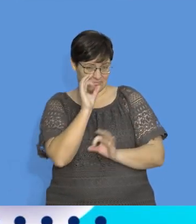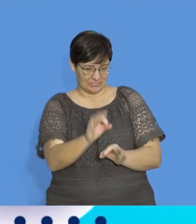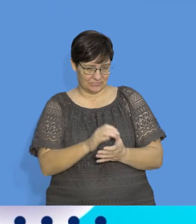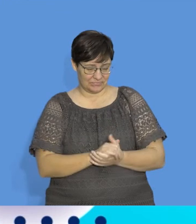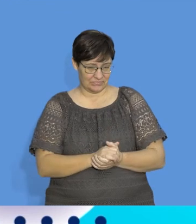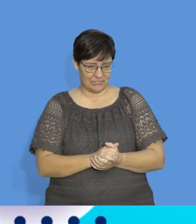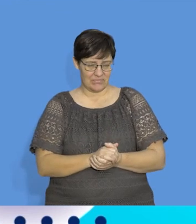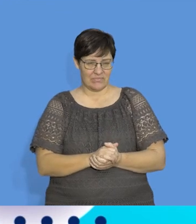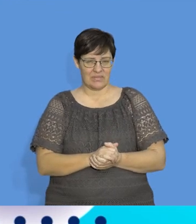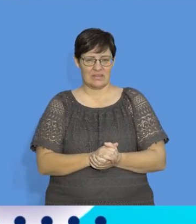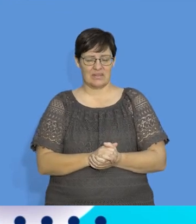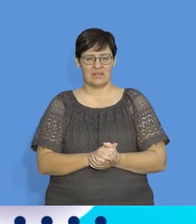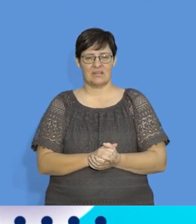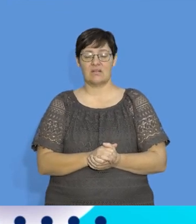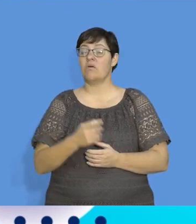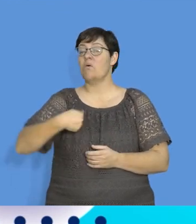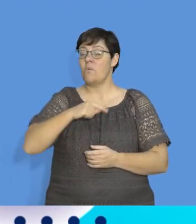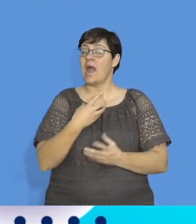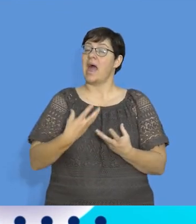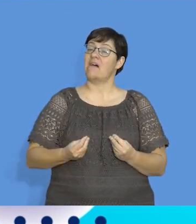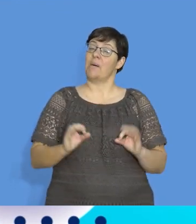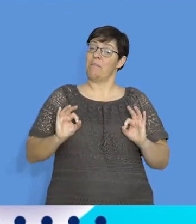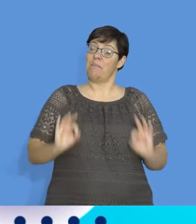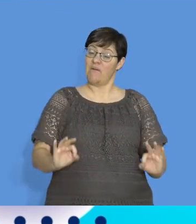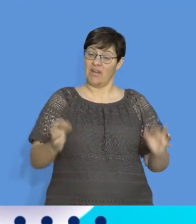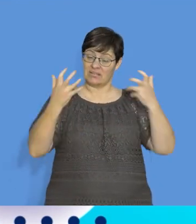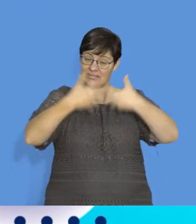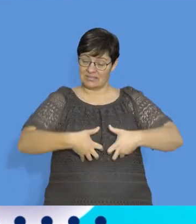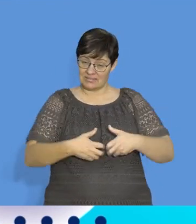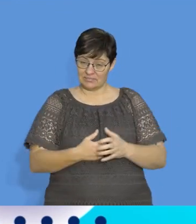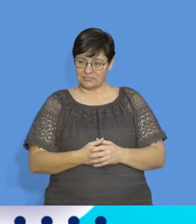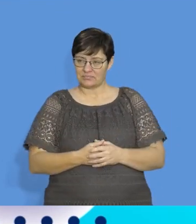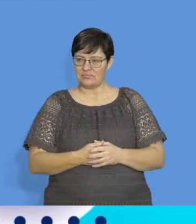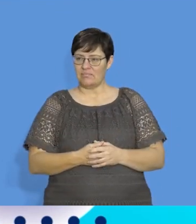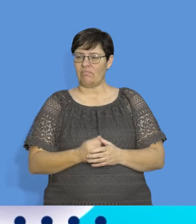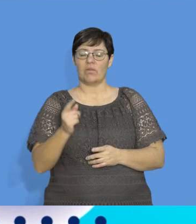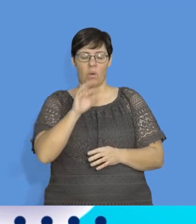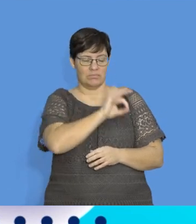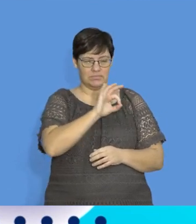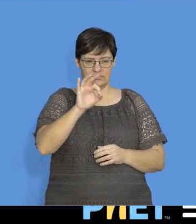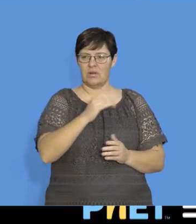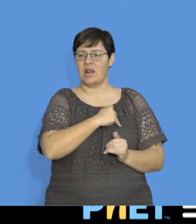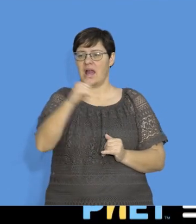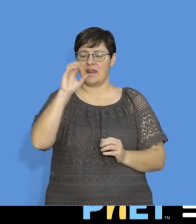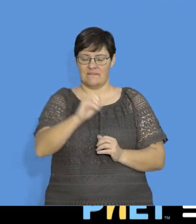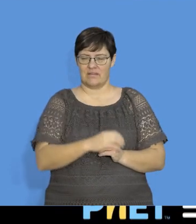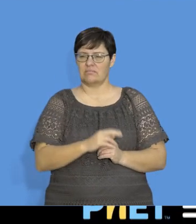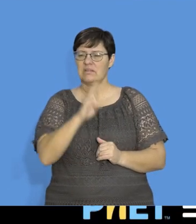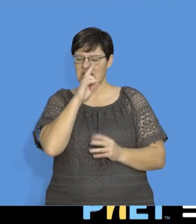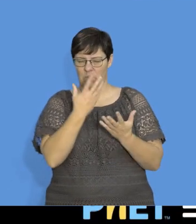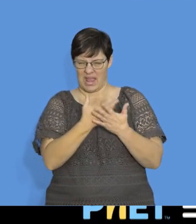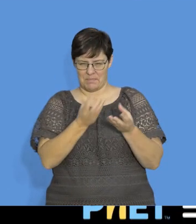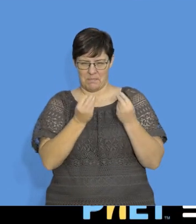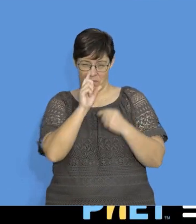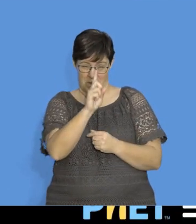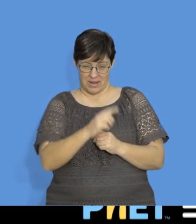makes sense. Okay, and for us to get a perfect correlation, what must happen? Actually, all the points, they must be on a straight line. Let's